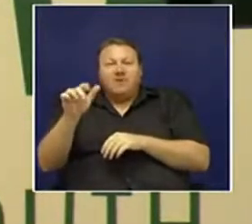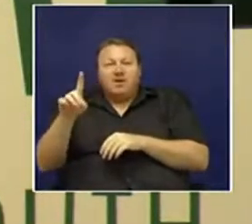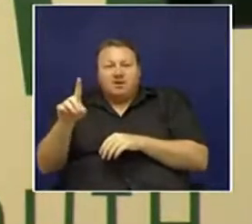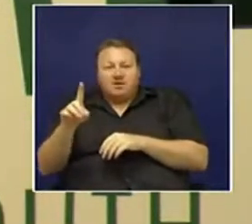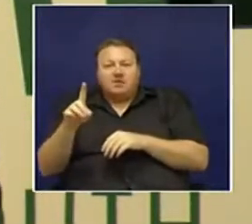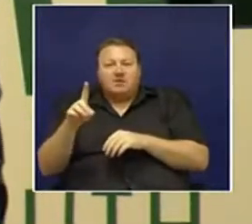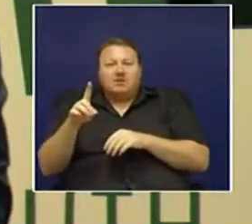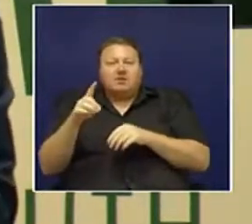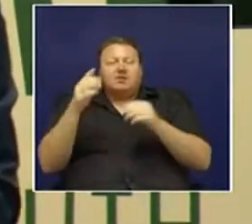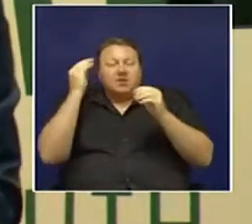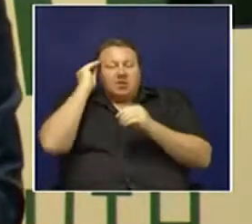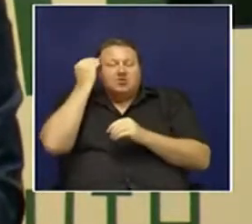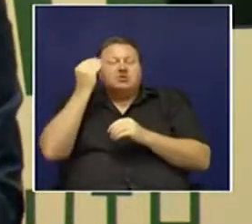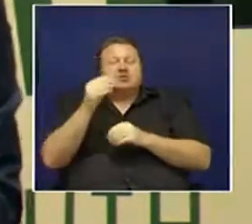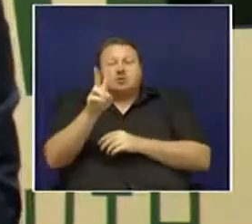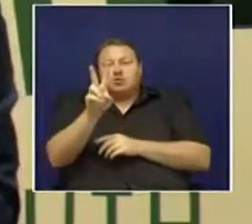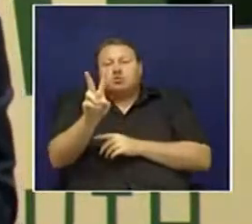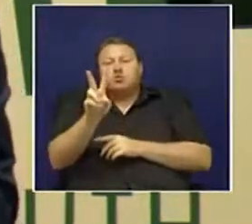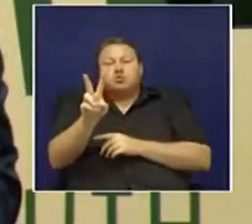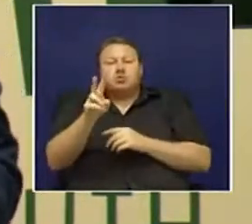be accommodated in this regard.